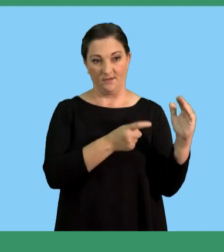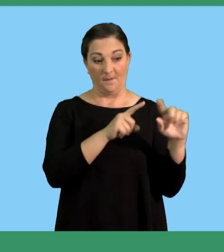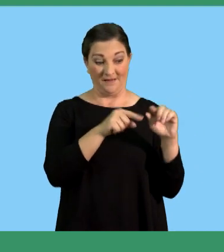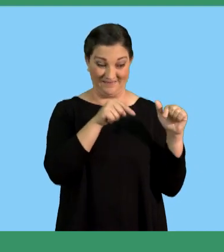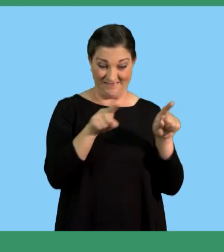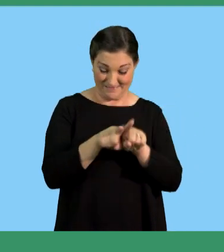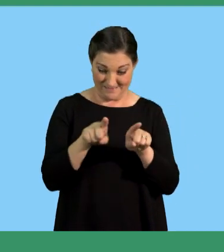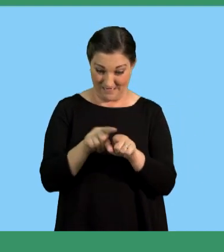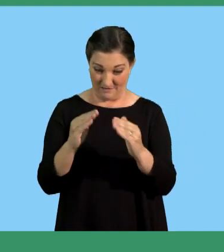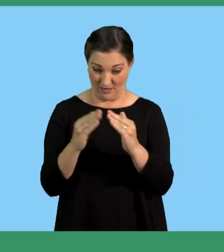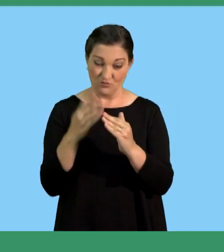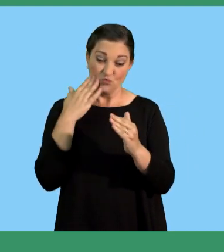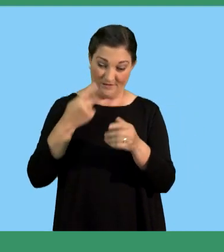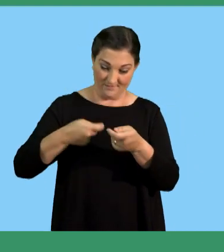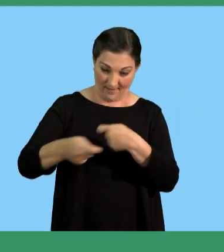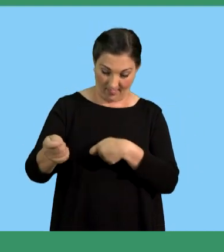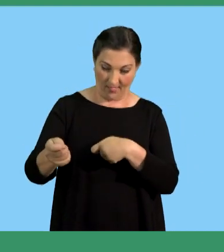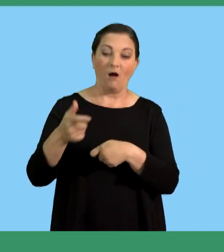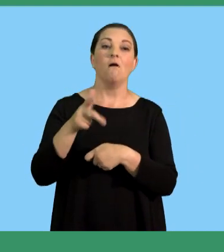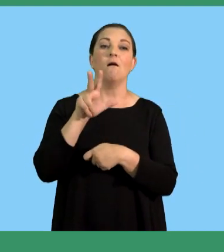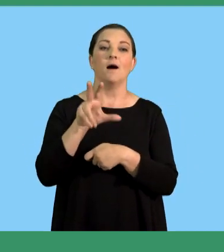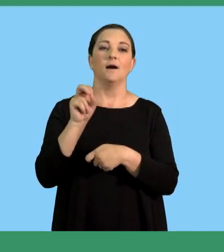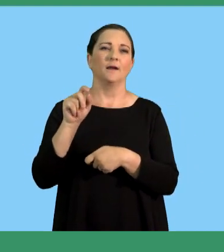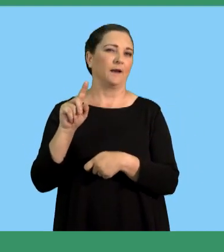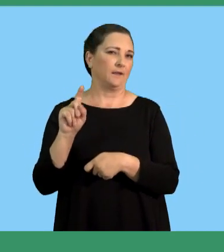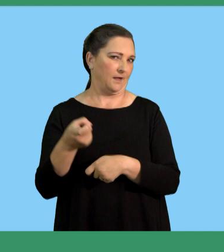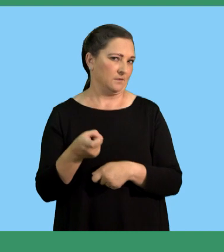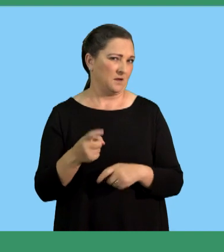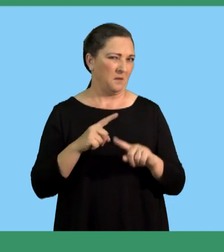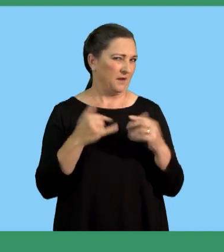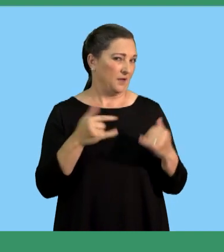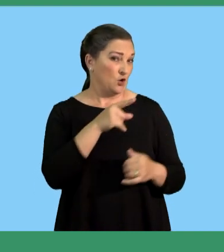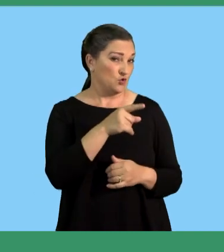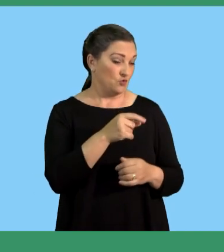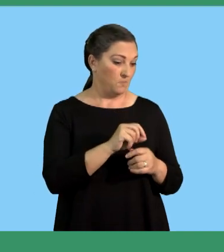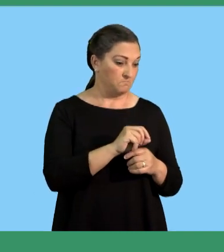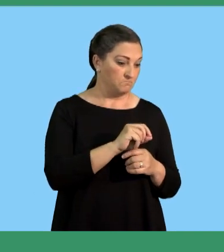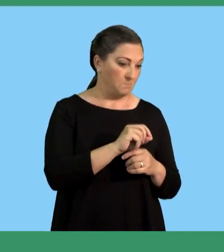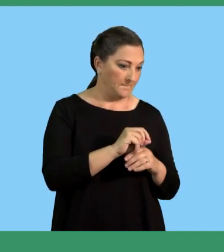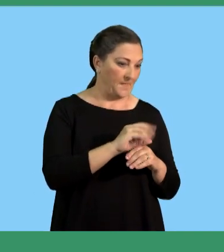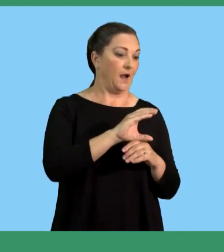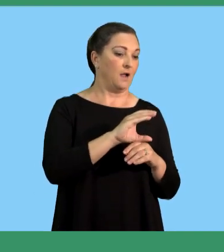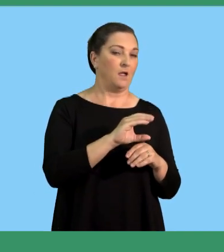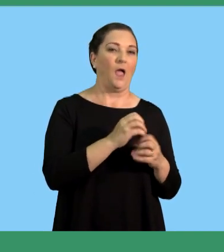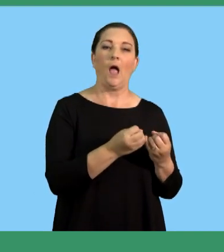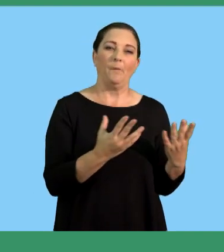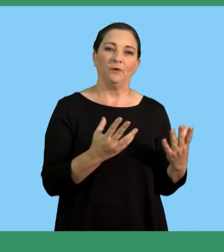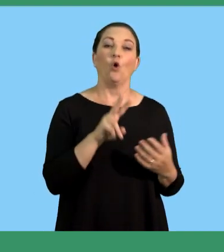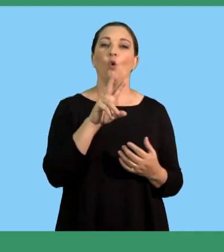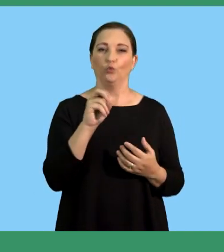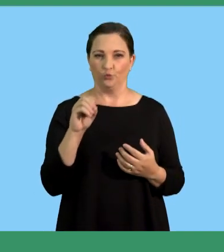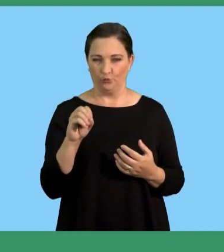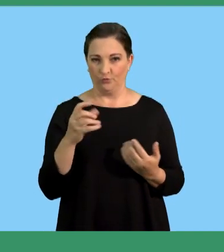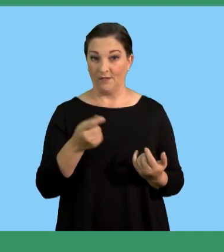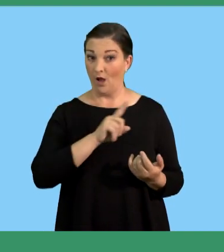when you sell it maybe for 800,000. So how much capital did you gain? You have gained